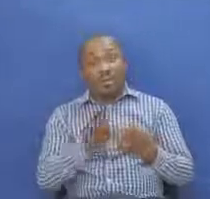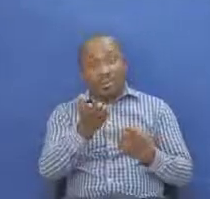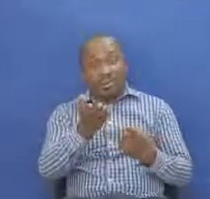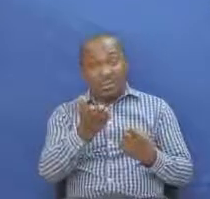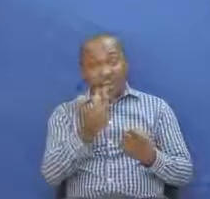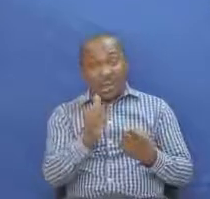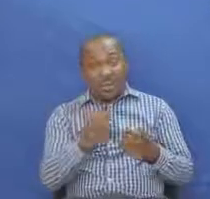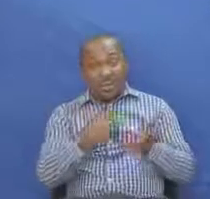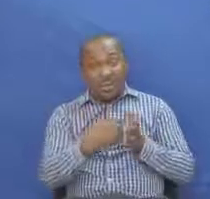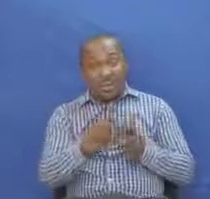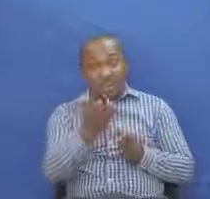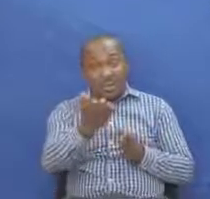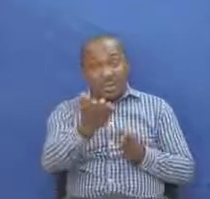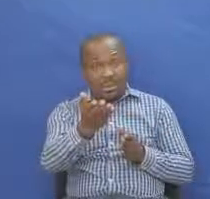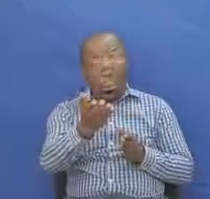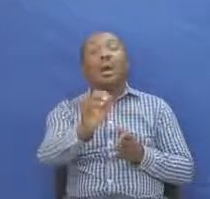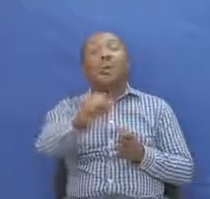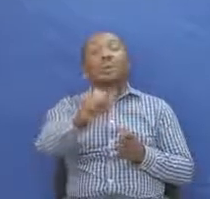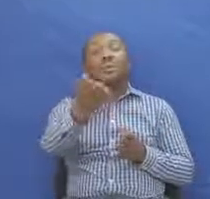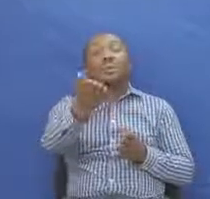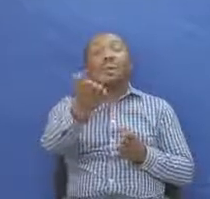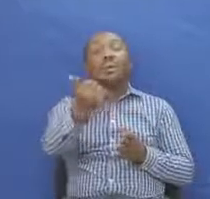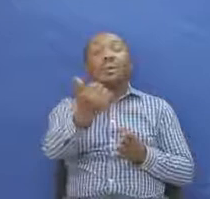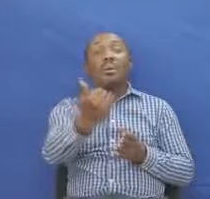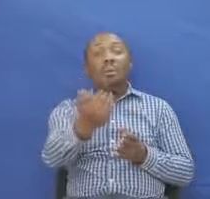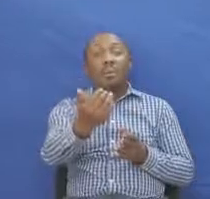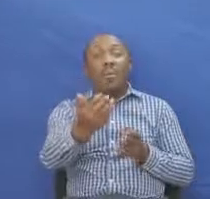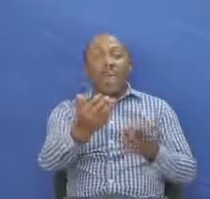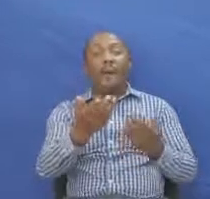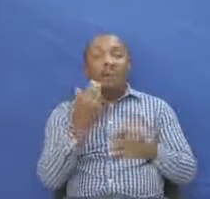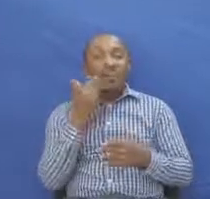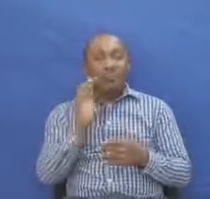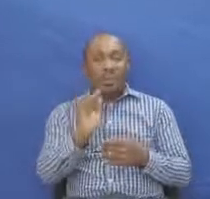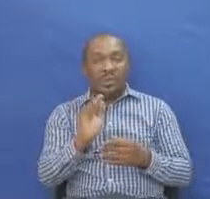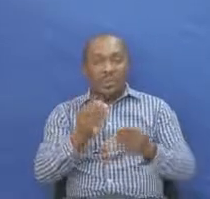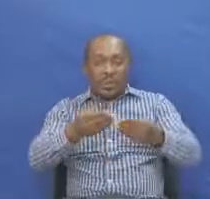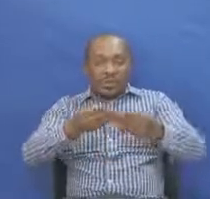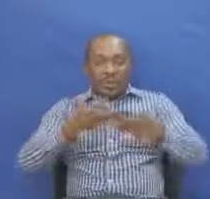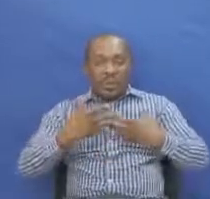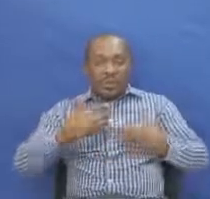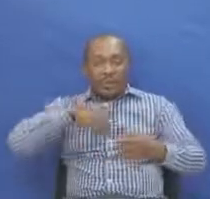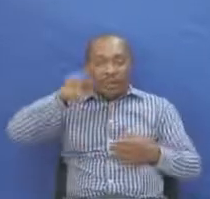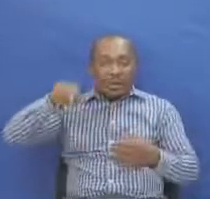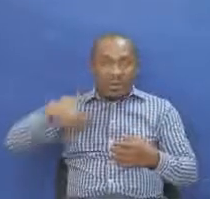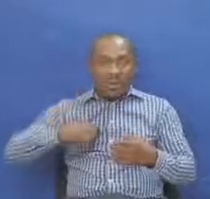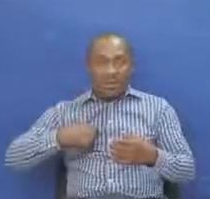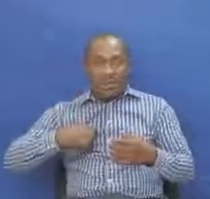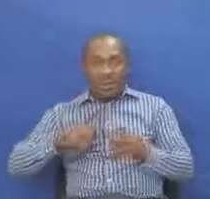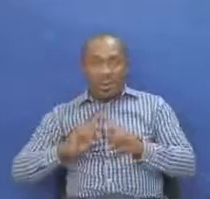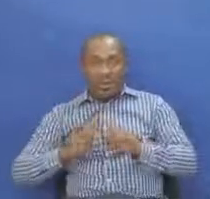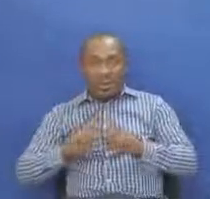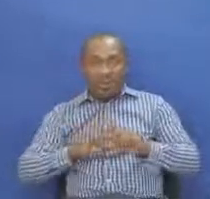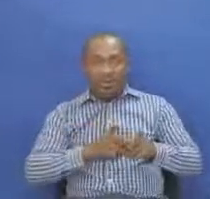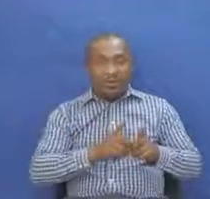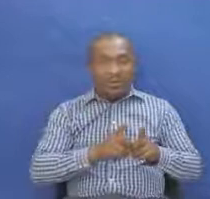you mention it? Yes. One of the importance is growth gives rise to different cells.